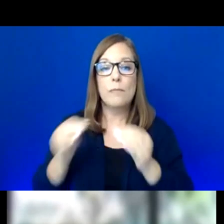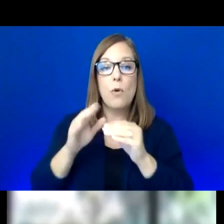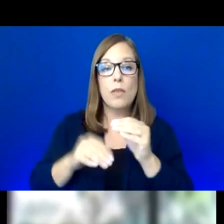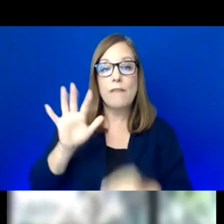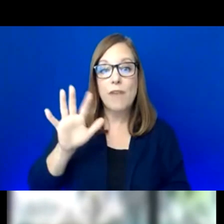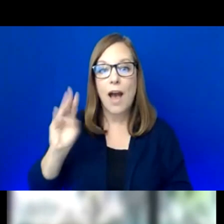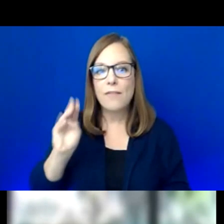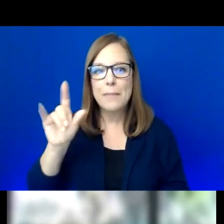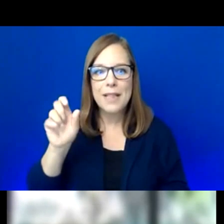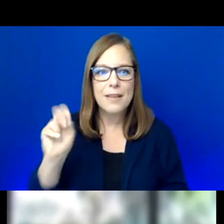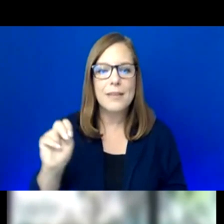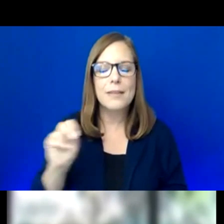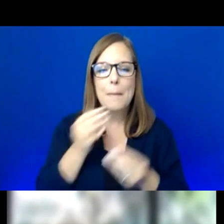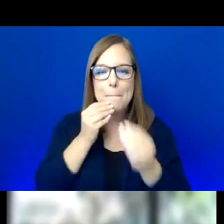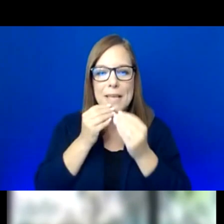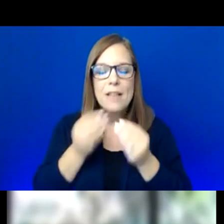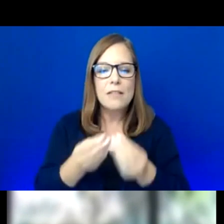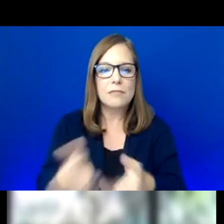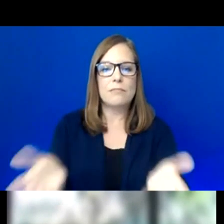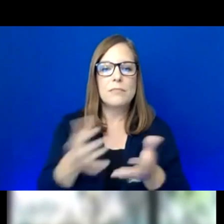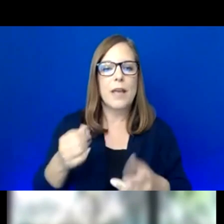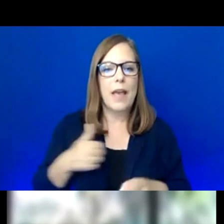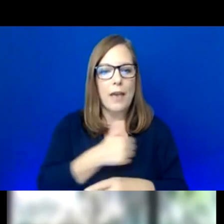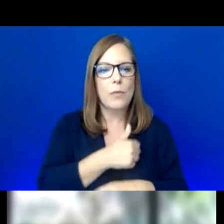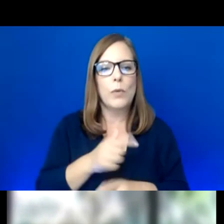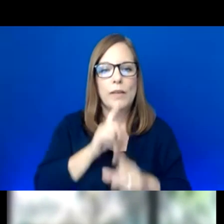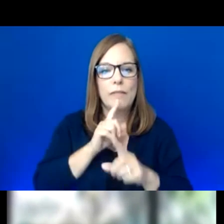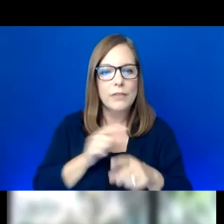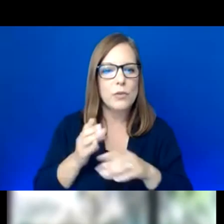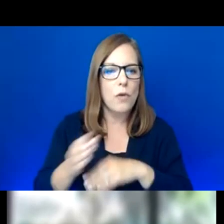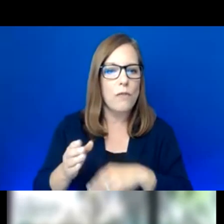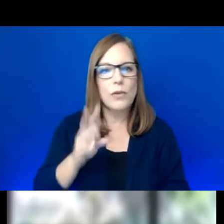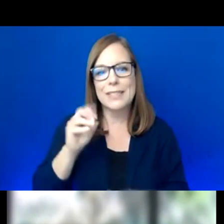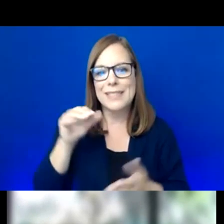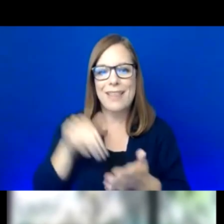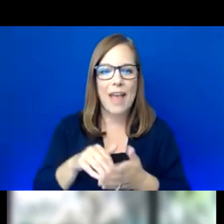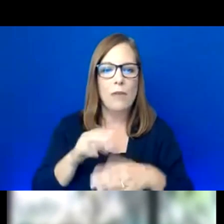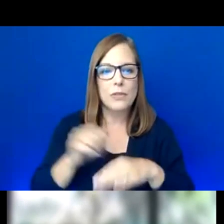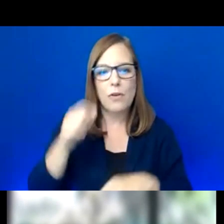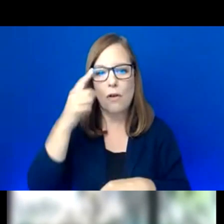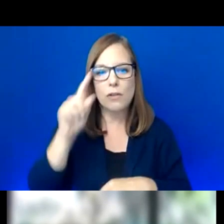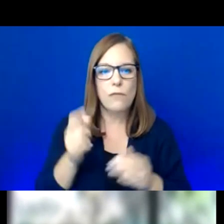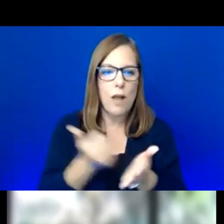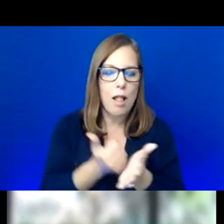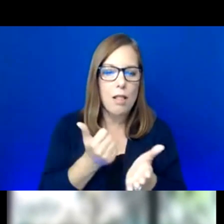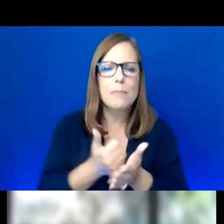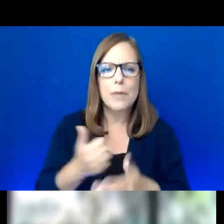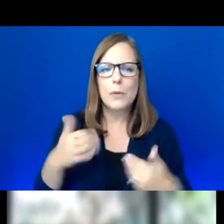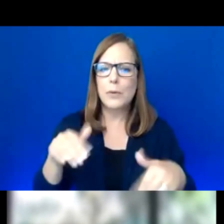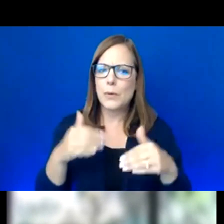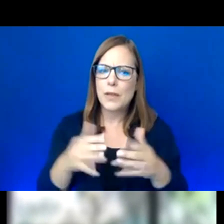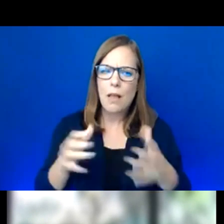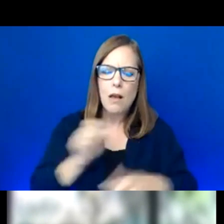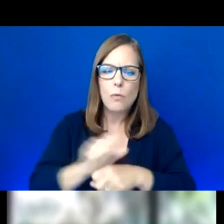last year we fielded over 60,000 calls for help. This is a heavy lift, but because we have an amazing ecosystem